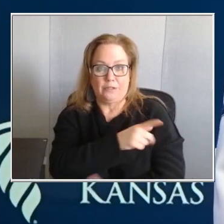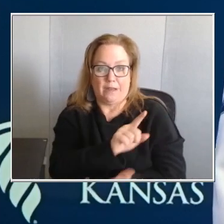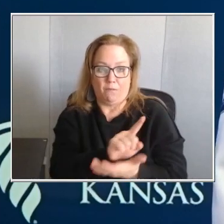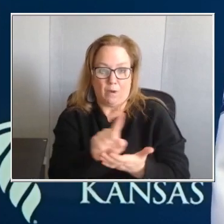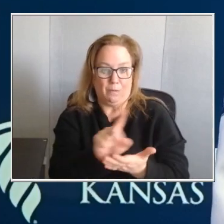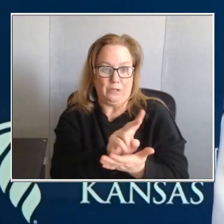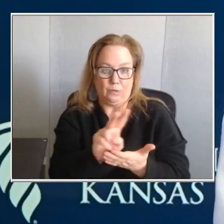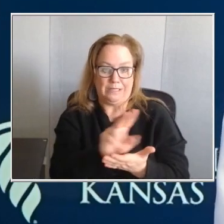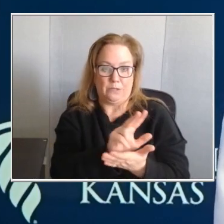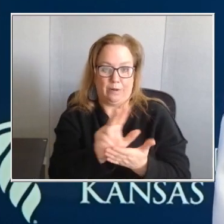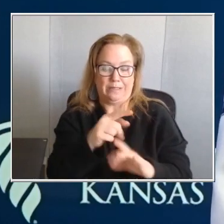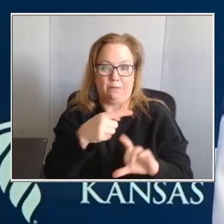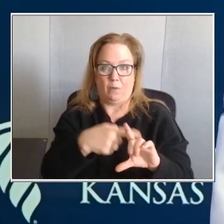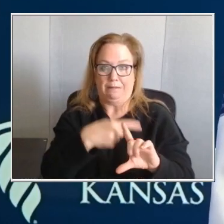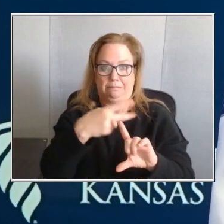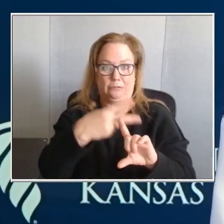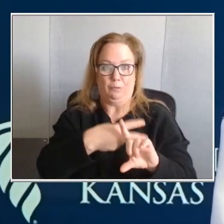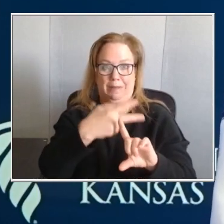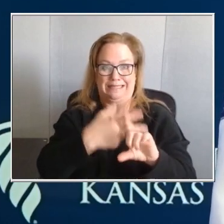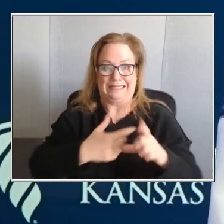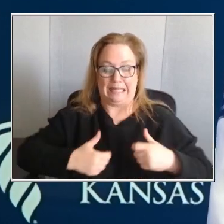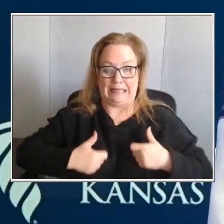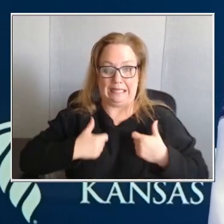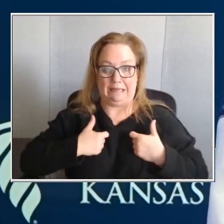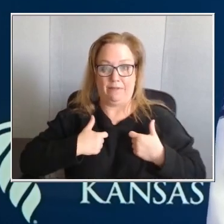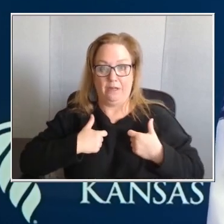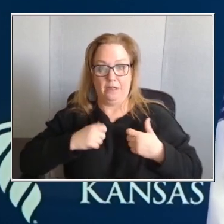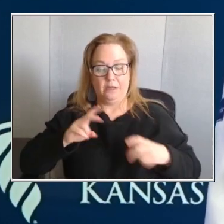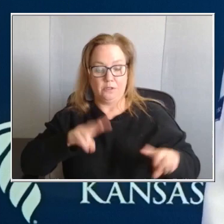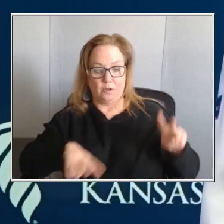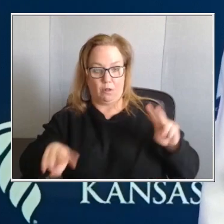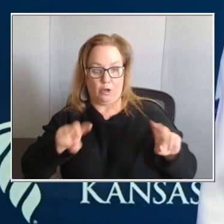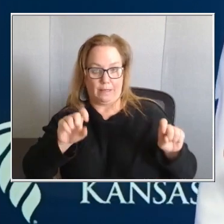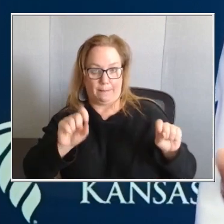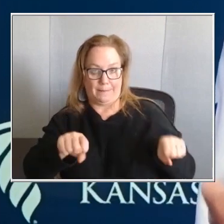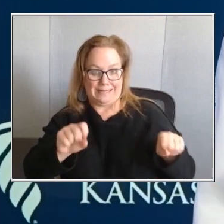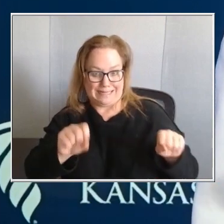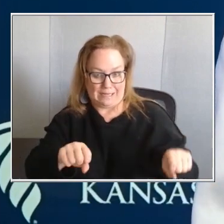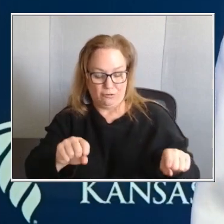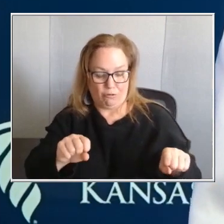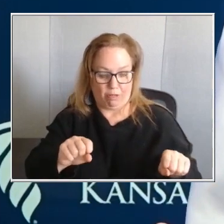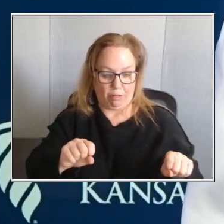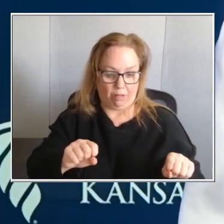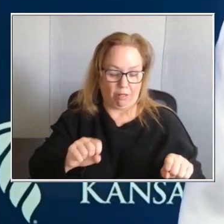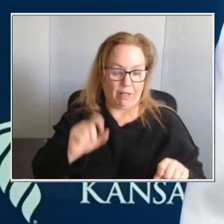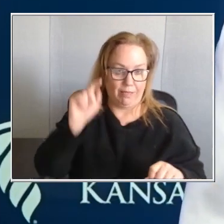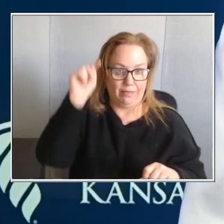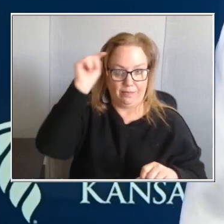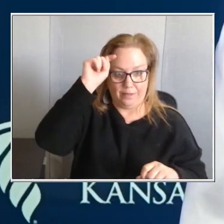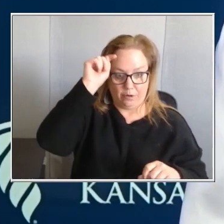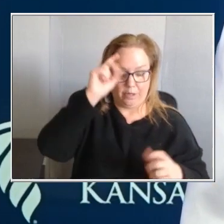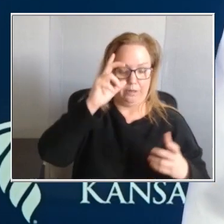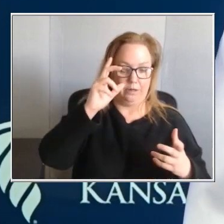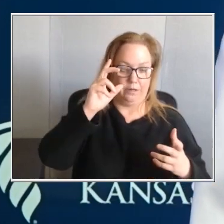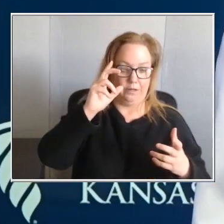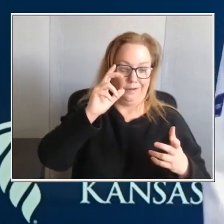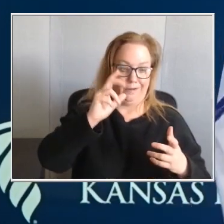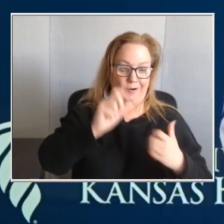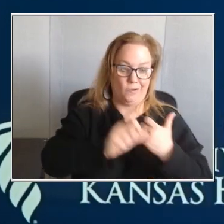live. And so one has to look at what are the potential theoretical risks down the